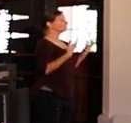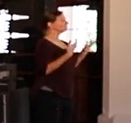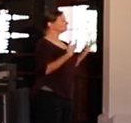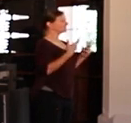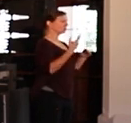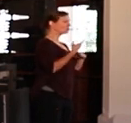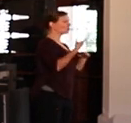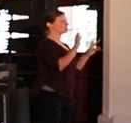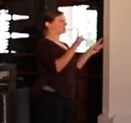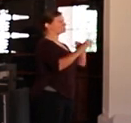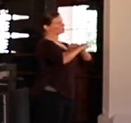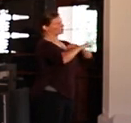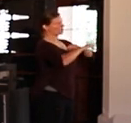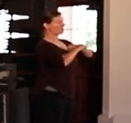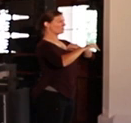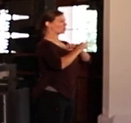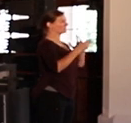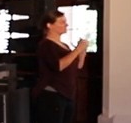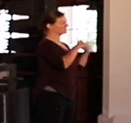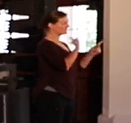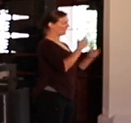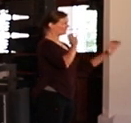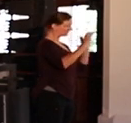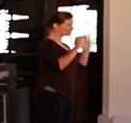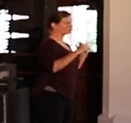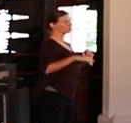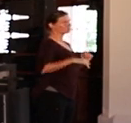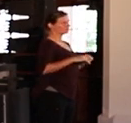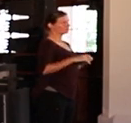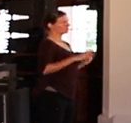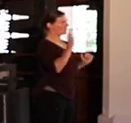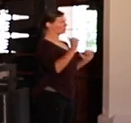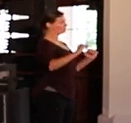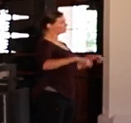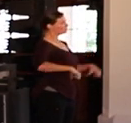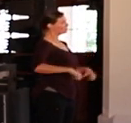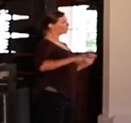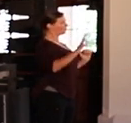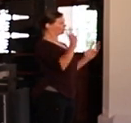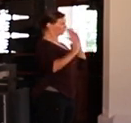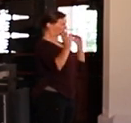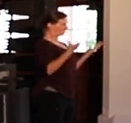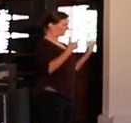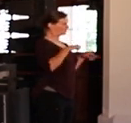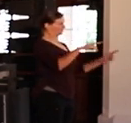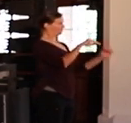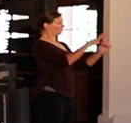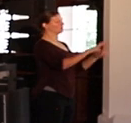those marketing forms of communication and forms of showing off your experience here at